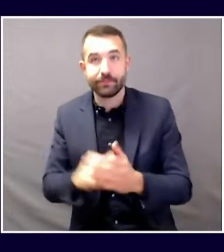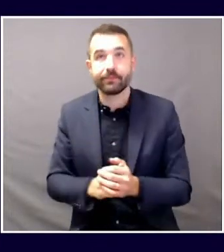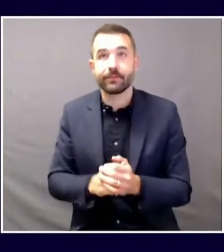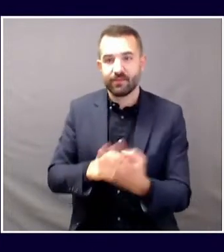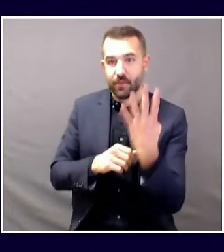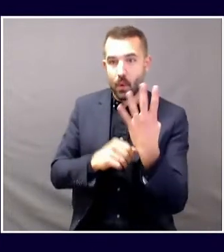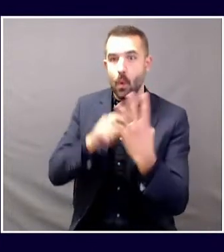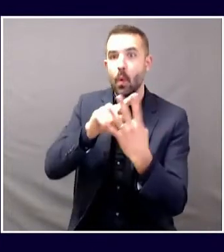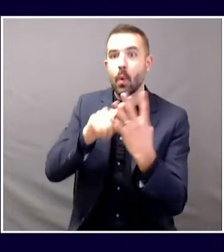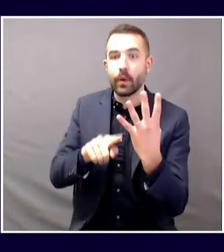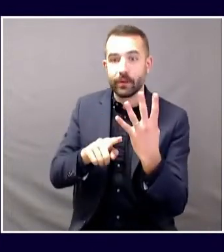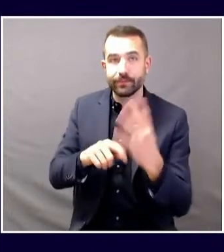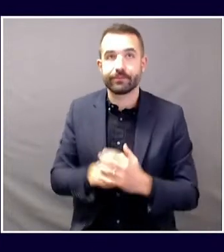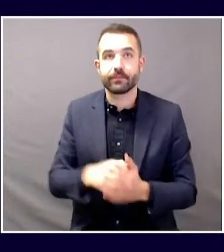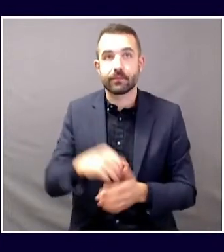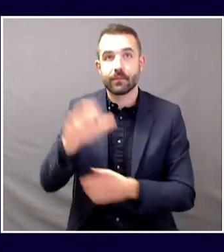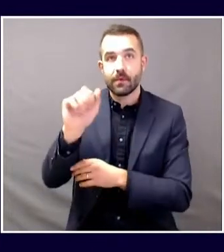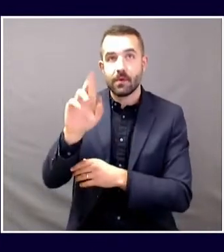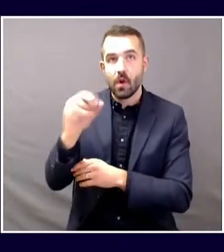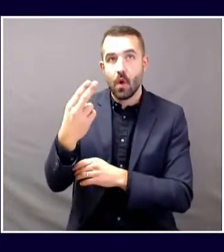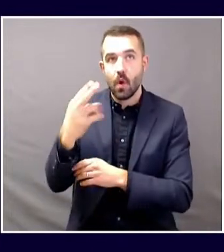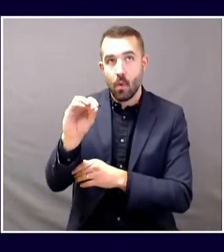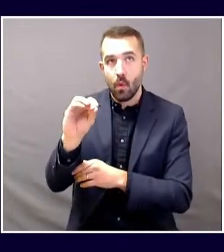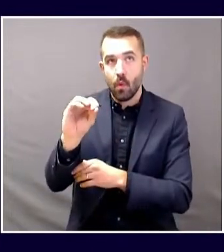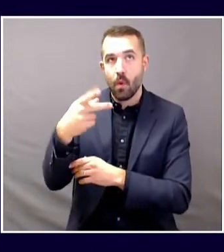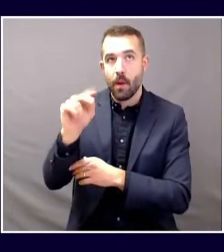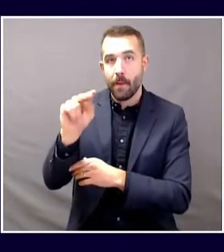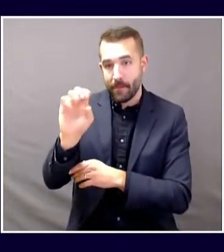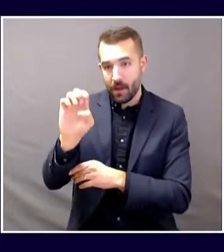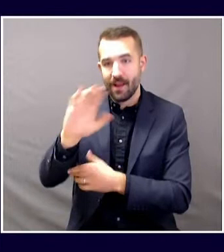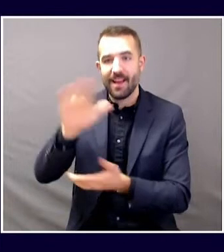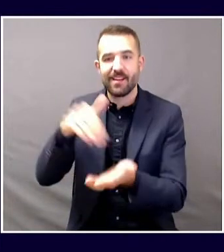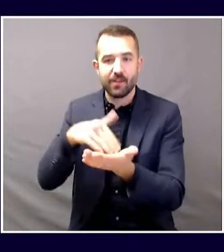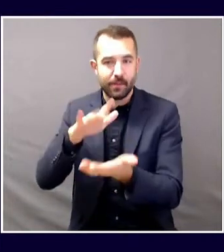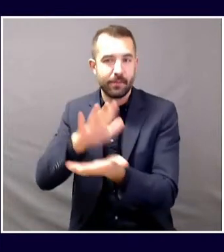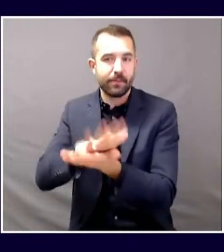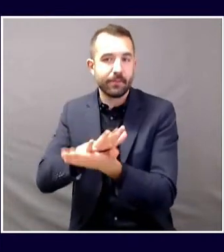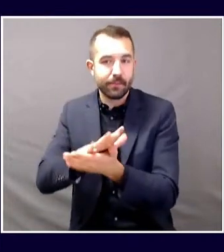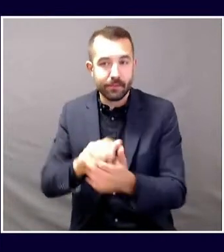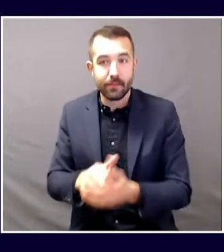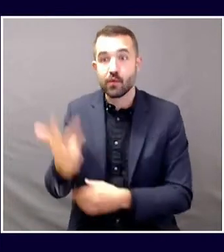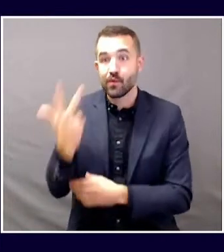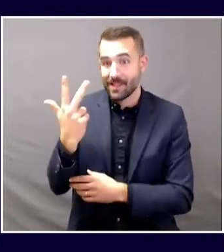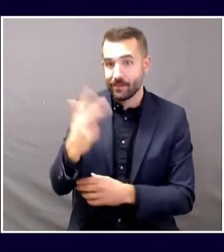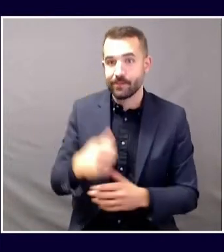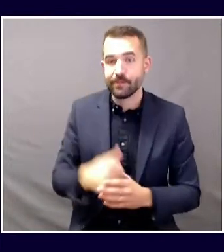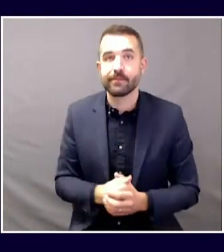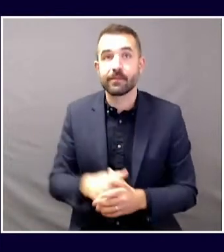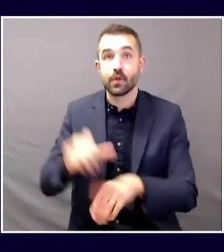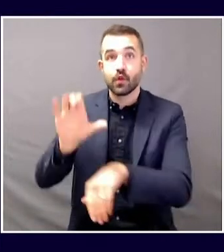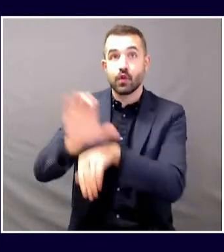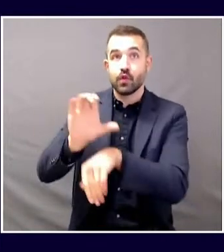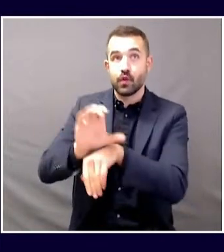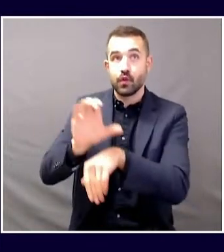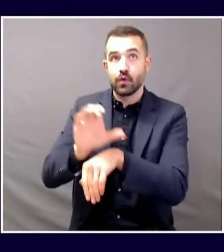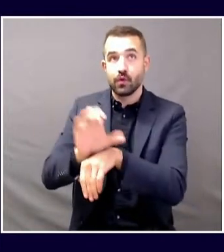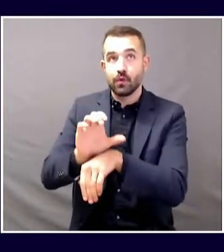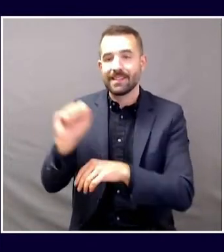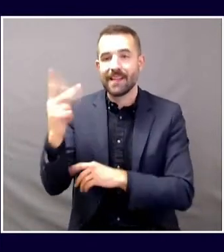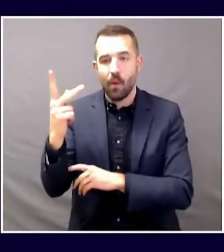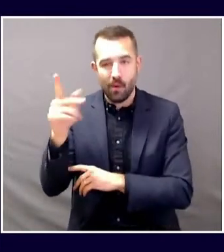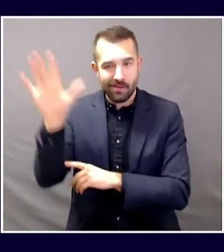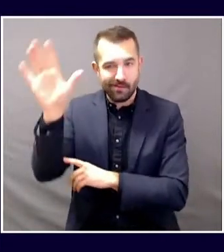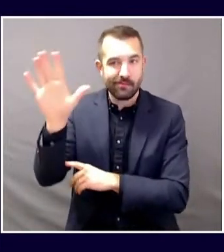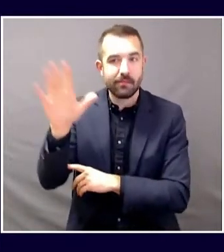with 3, the Church of Faith in Skowhegan with 3 cases, the Eric Knowlton School with